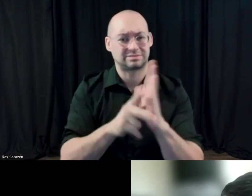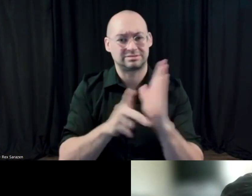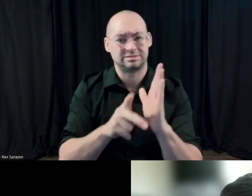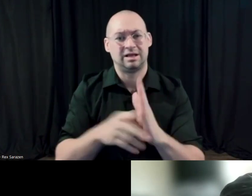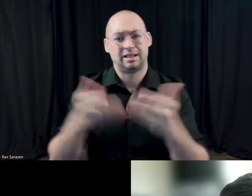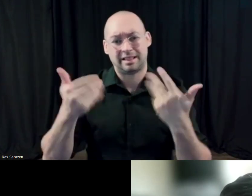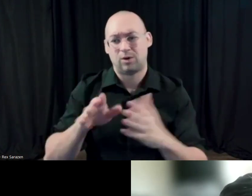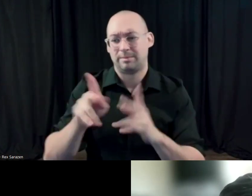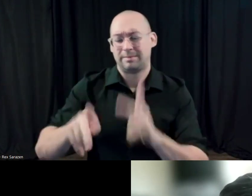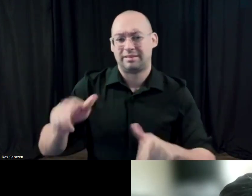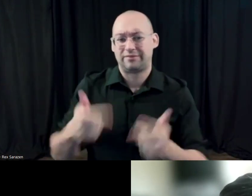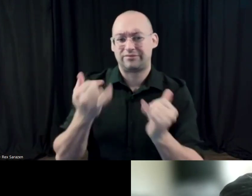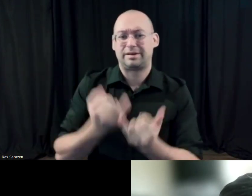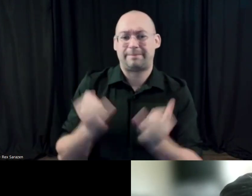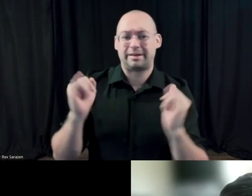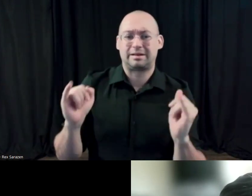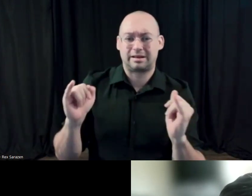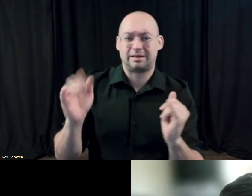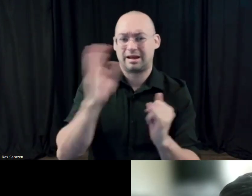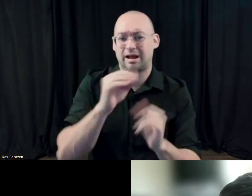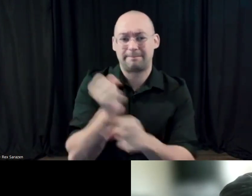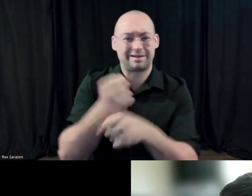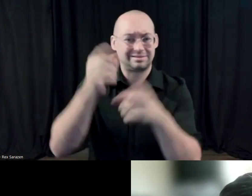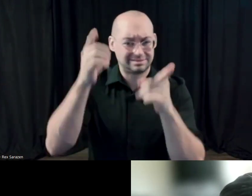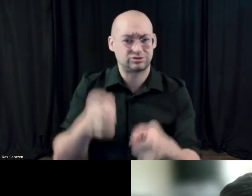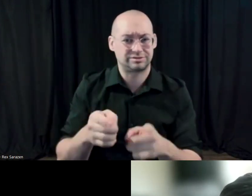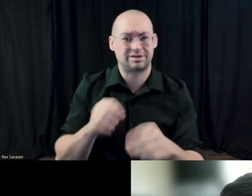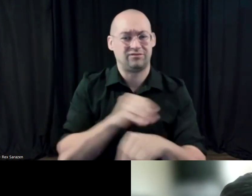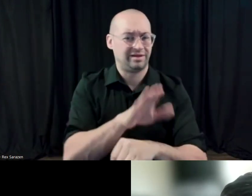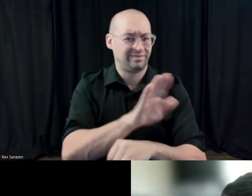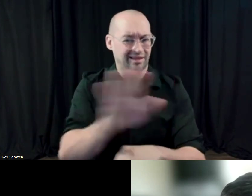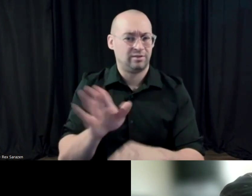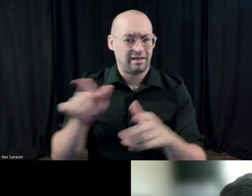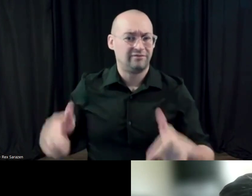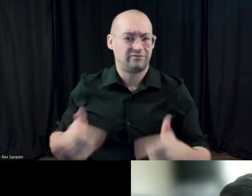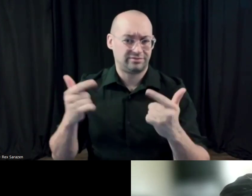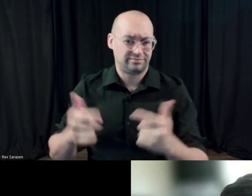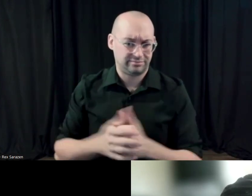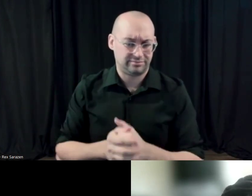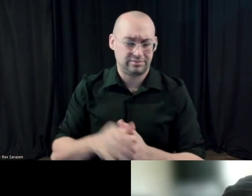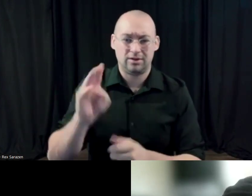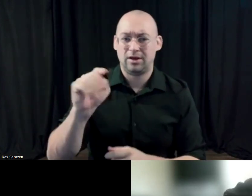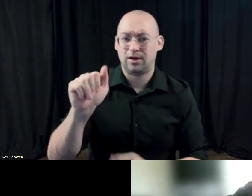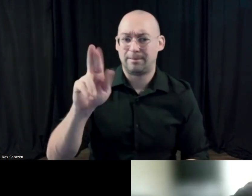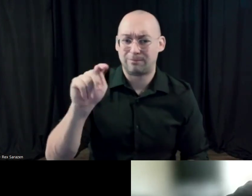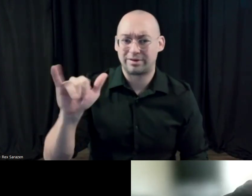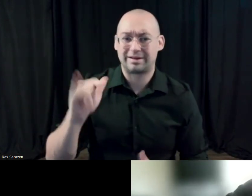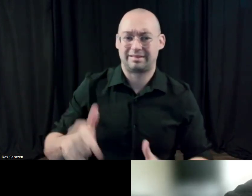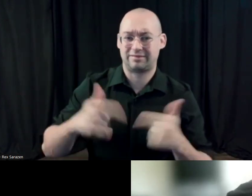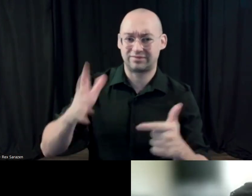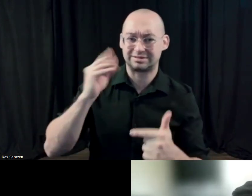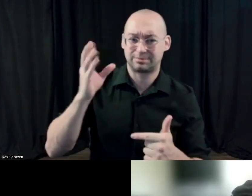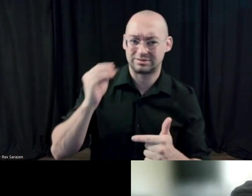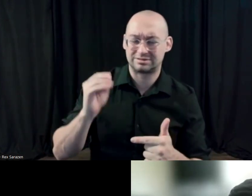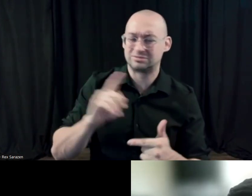live independently and make decisions affecting their lives. Marty has lived experience and has always been generous